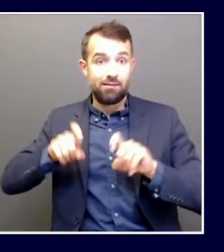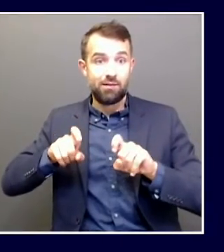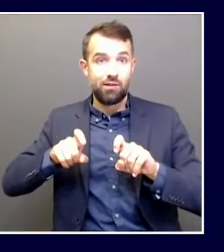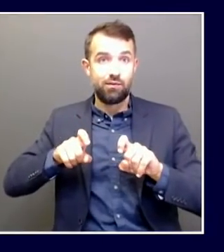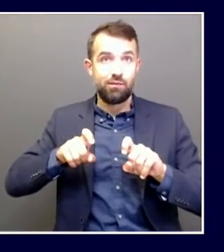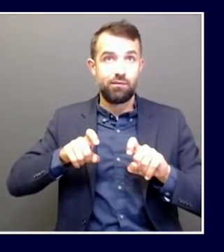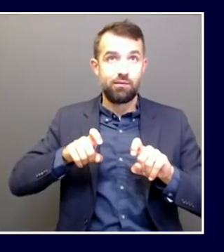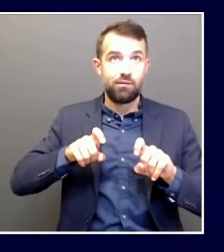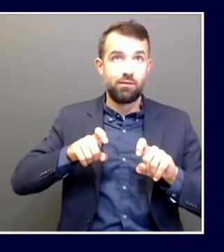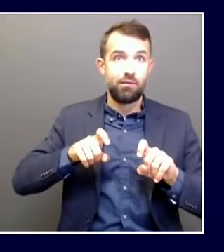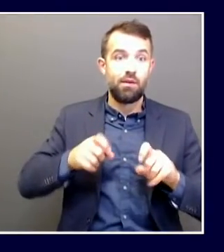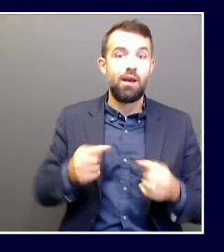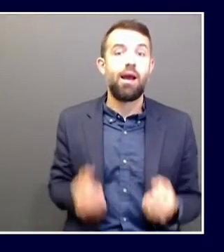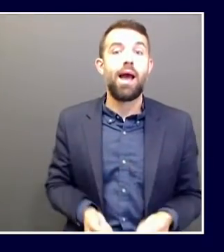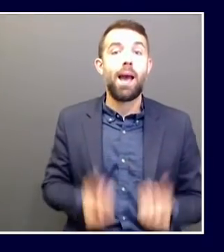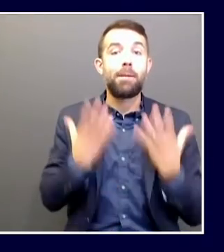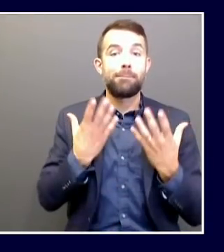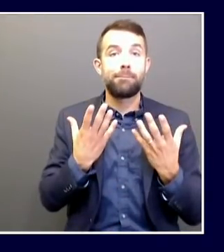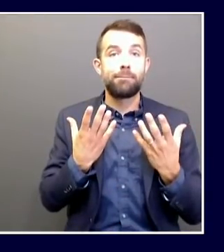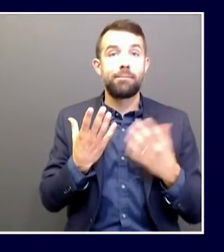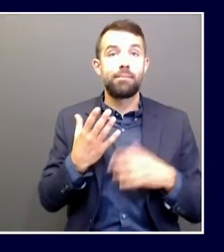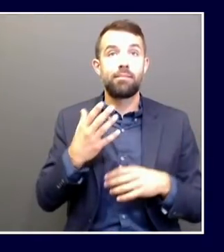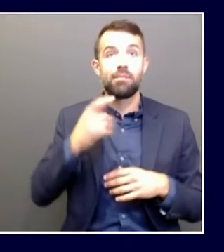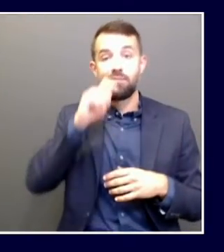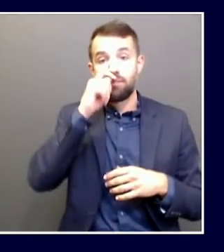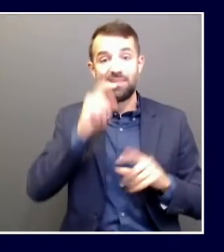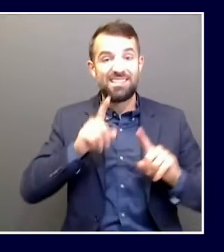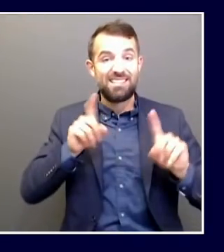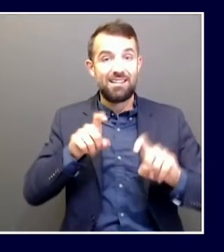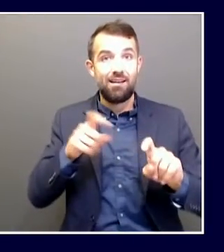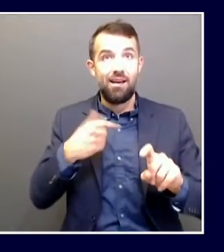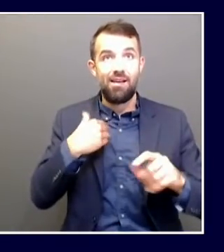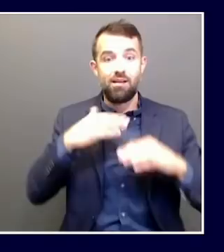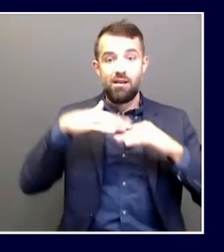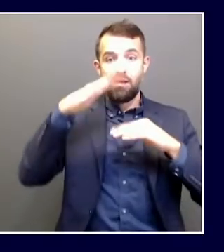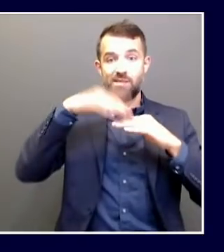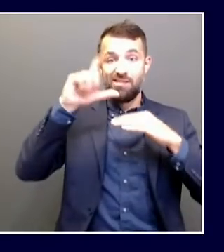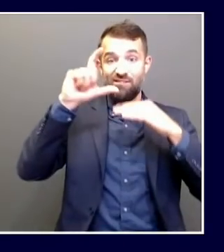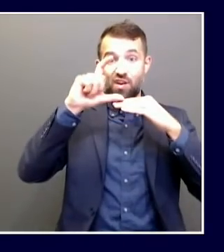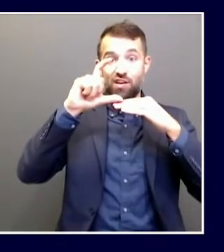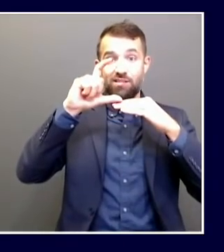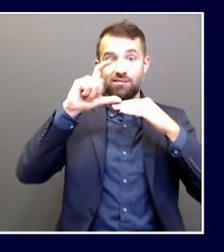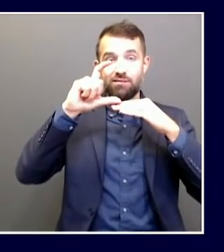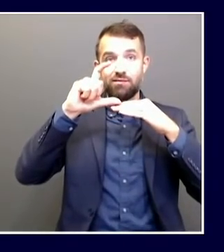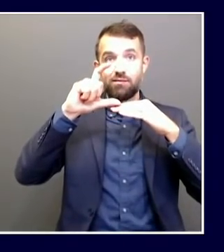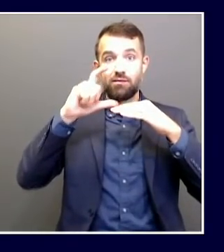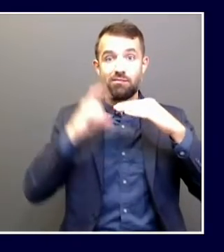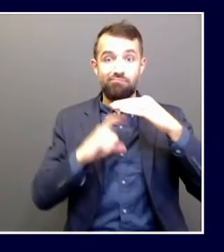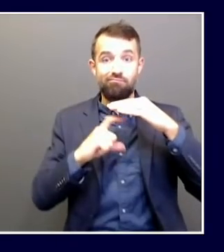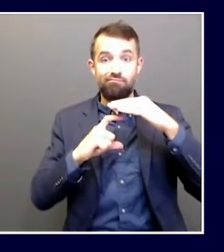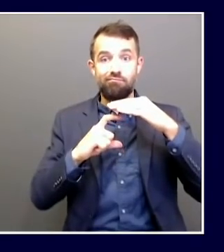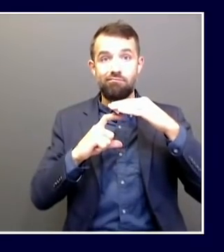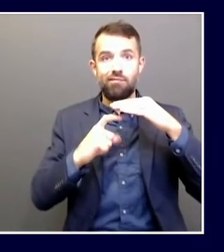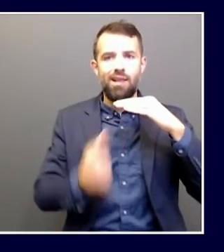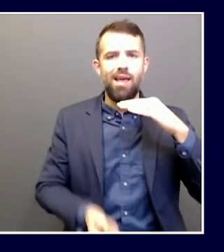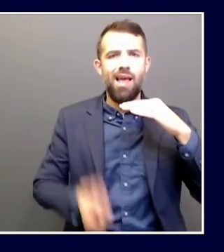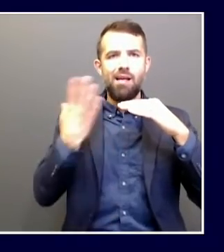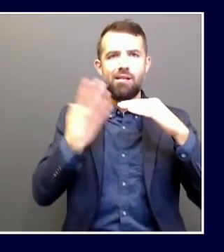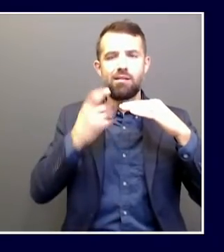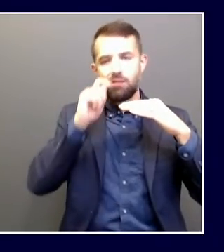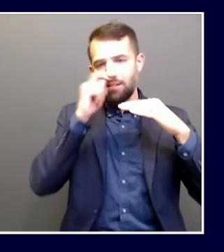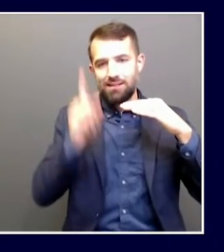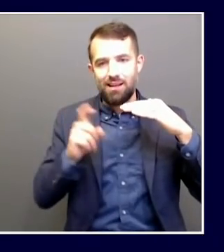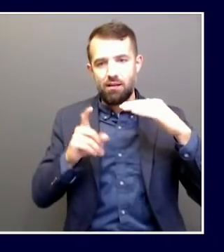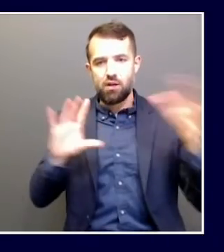divided by the number of total PCR tests that have been done. And thus the positivity rate can go up or